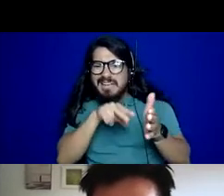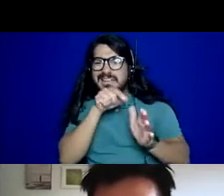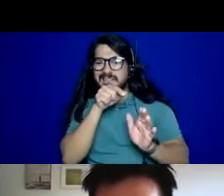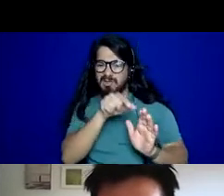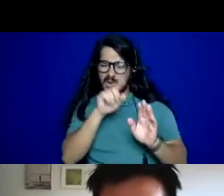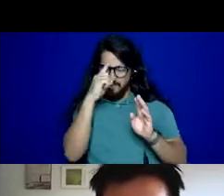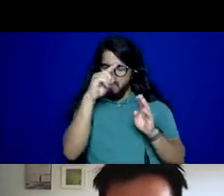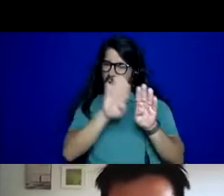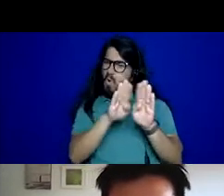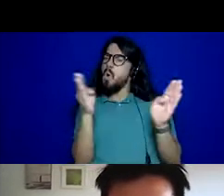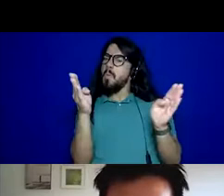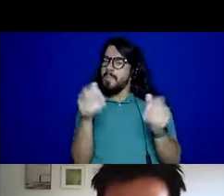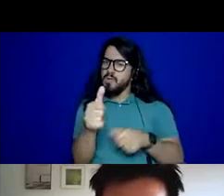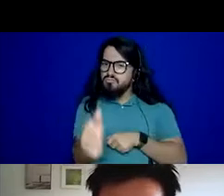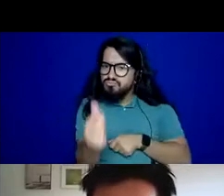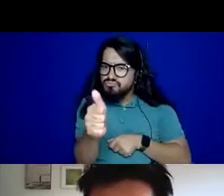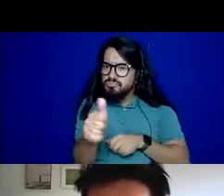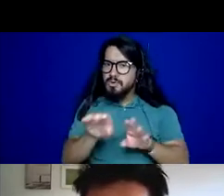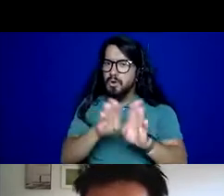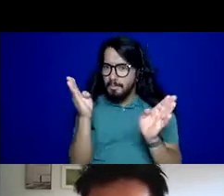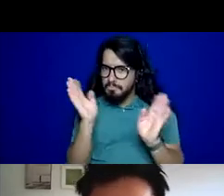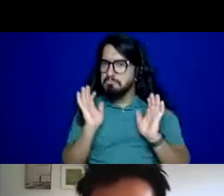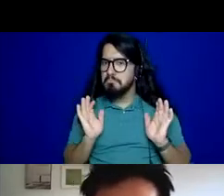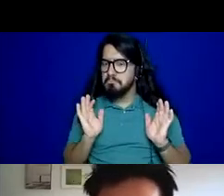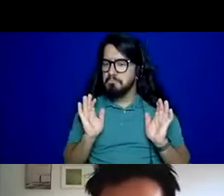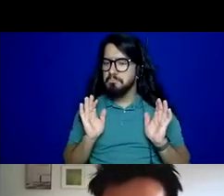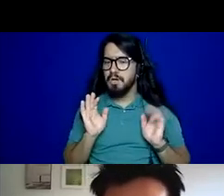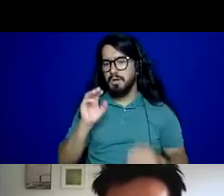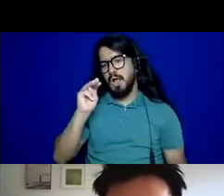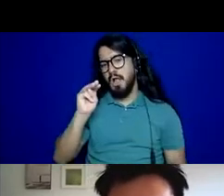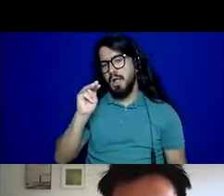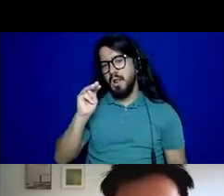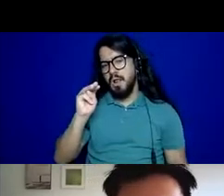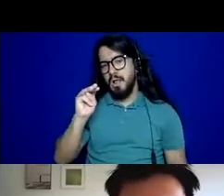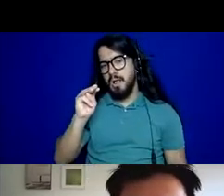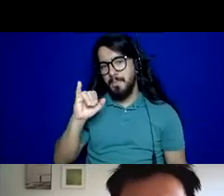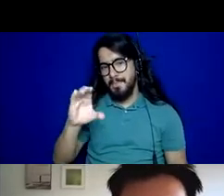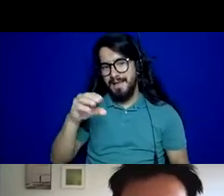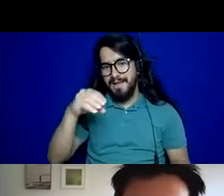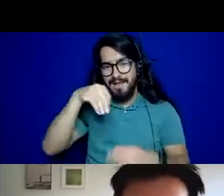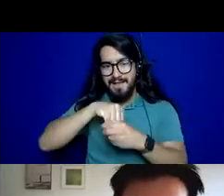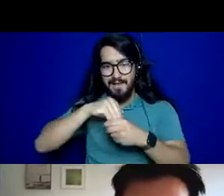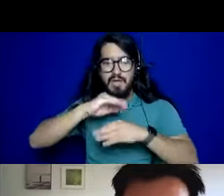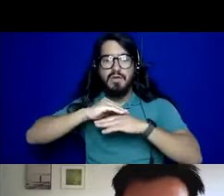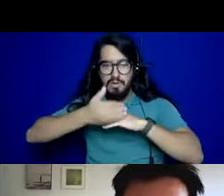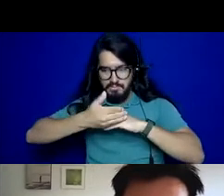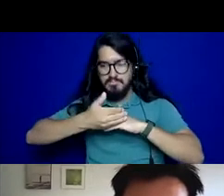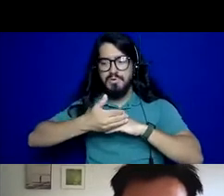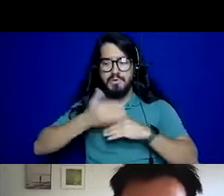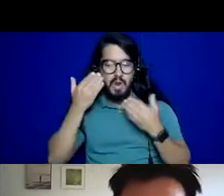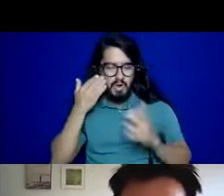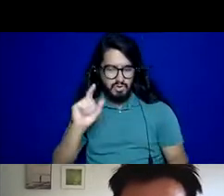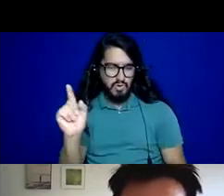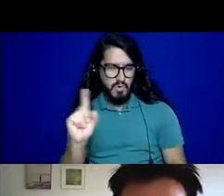Cool, thank you. Yeah, it's hard to find mics on computers. Yeah, not sure where the hard drive is.